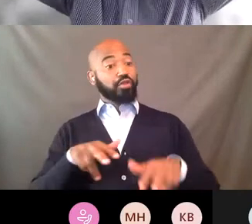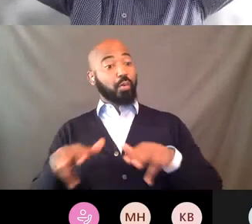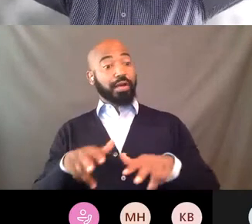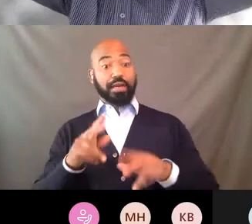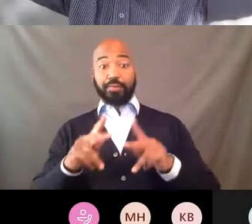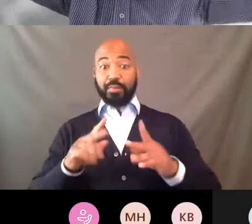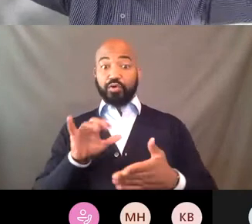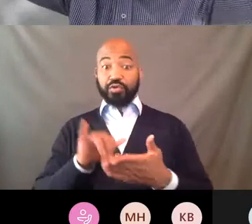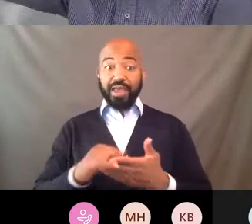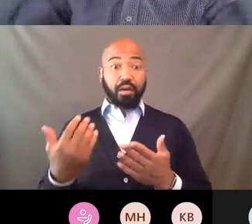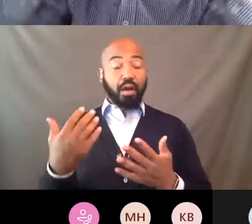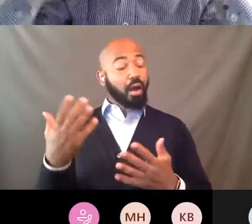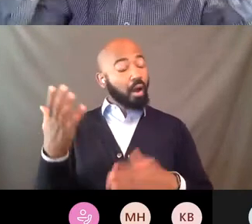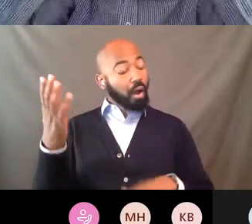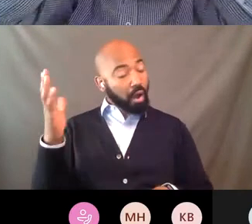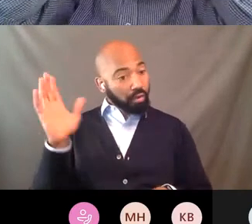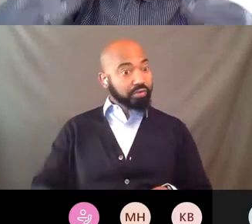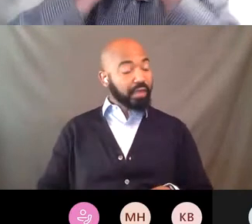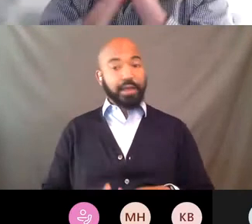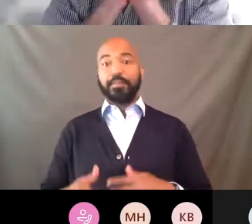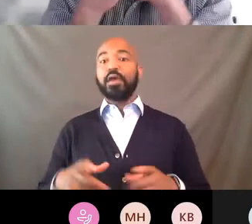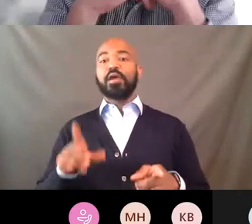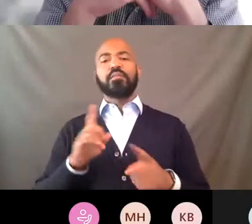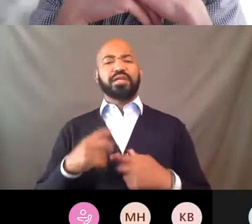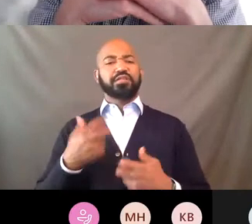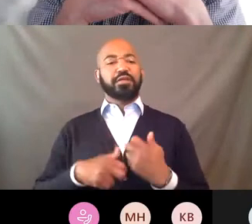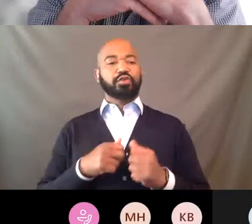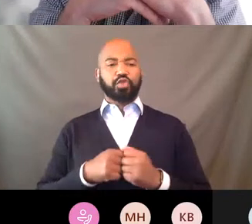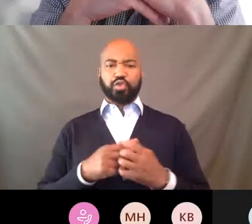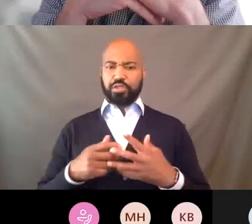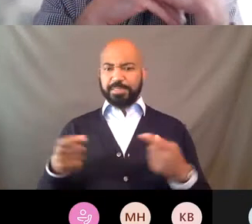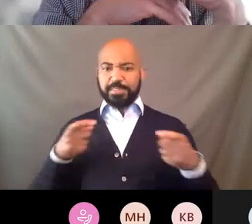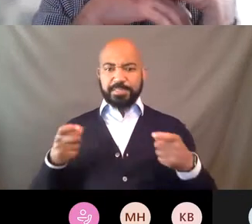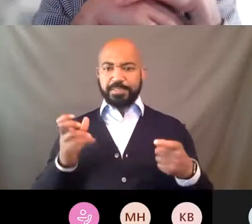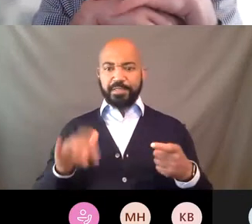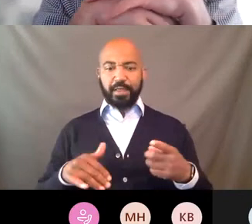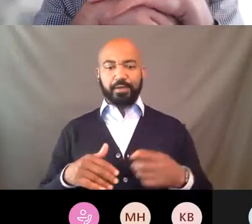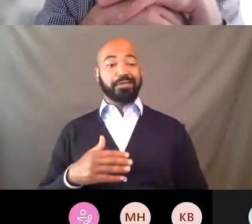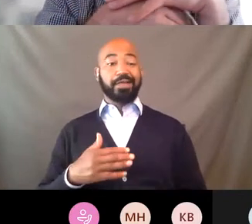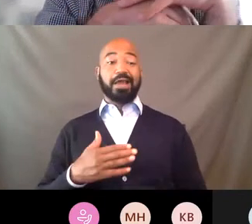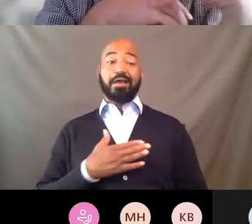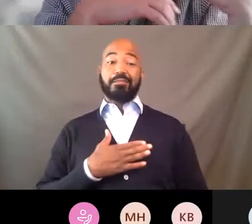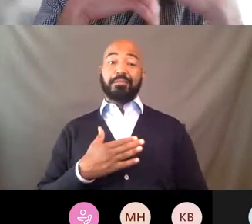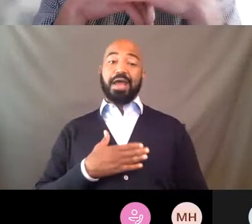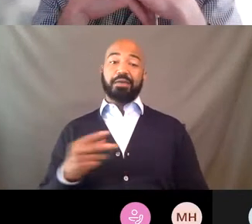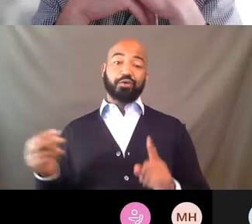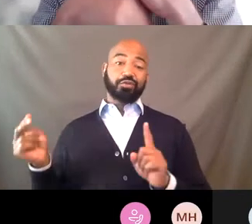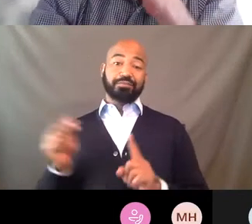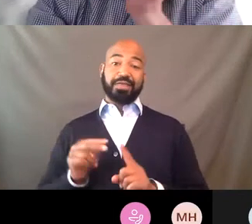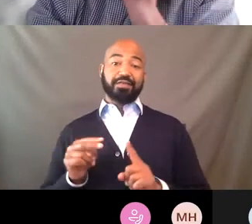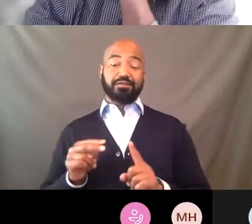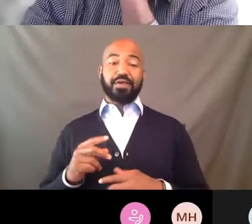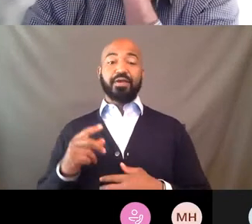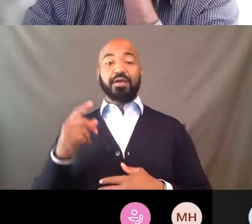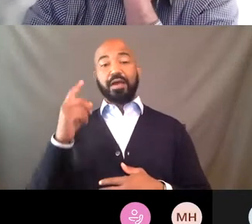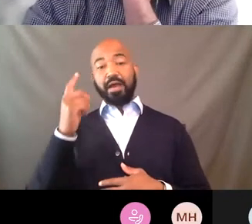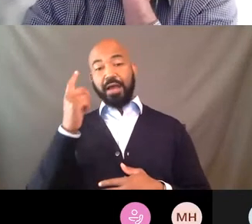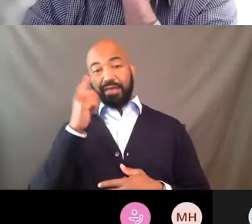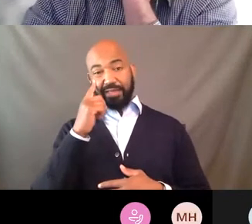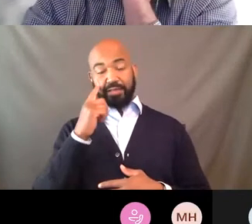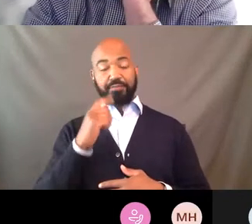hard to enforce that. I will say personally, what I think is that it's an